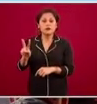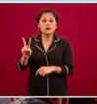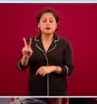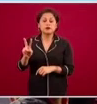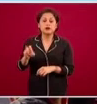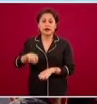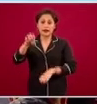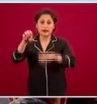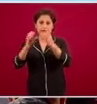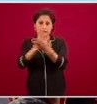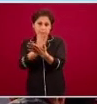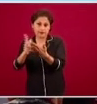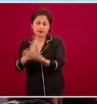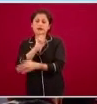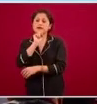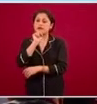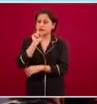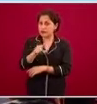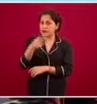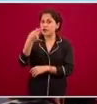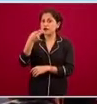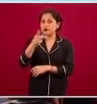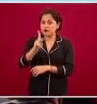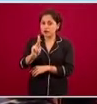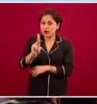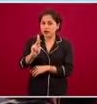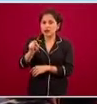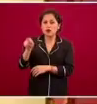higher percentage than the females.